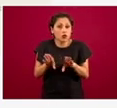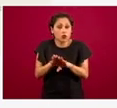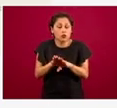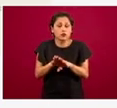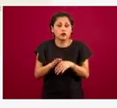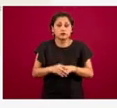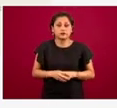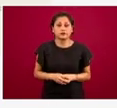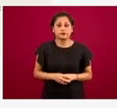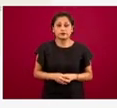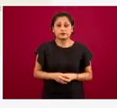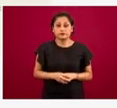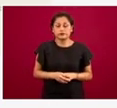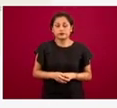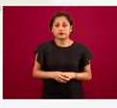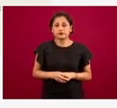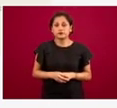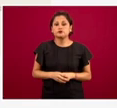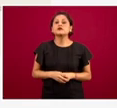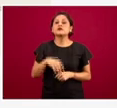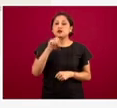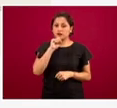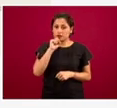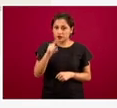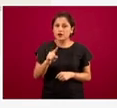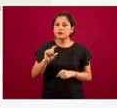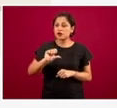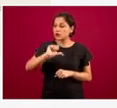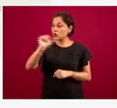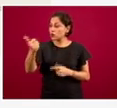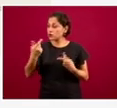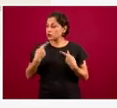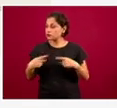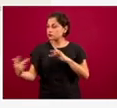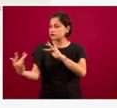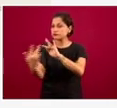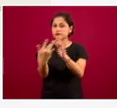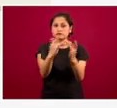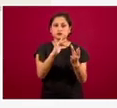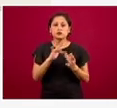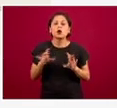should be taken by medical staff for handling